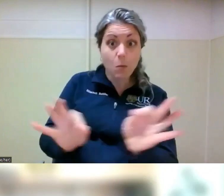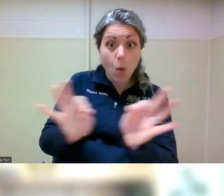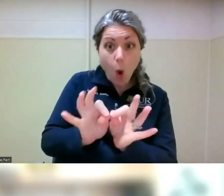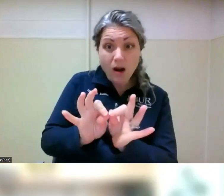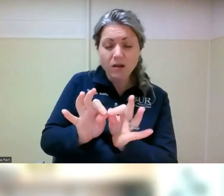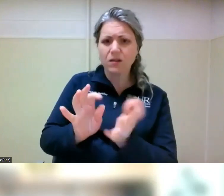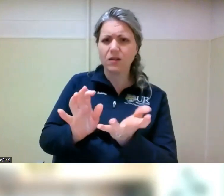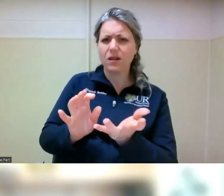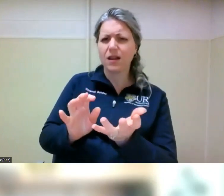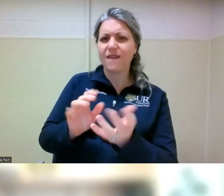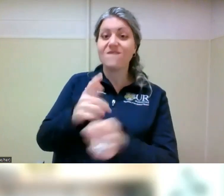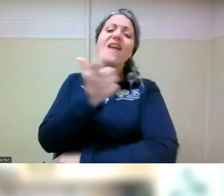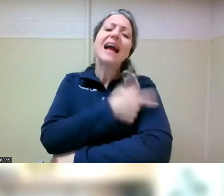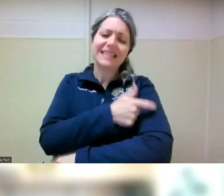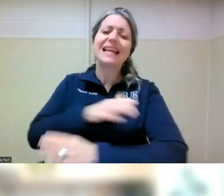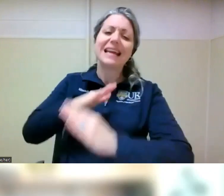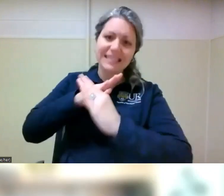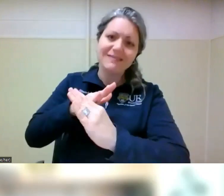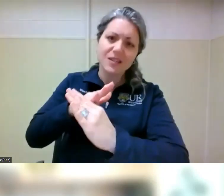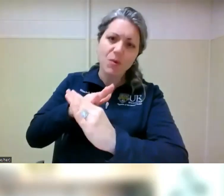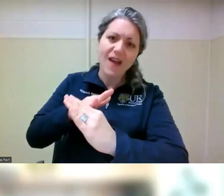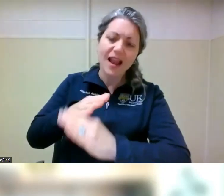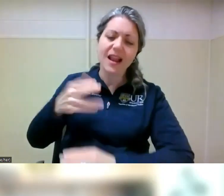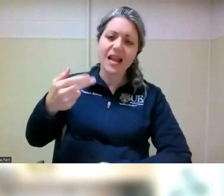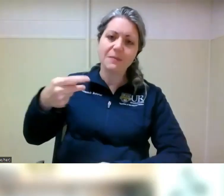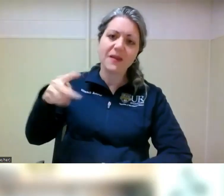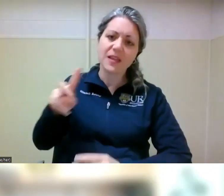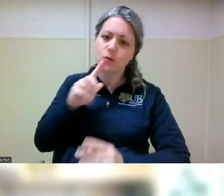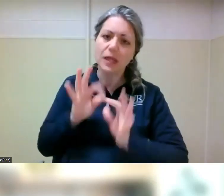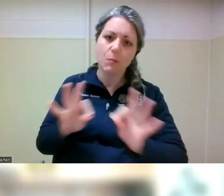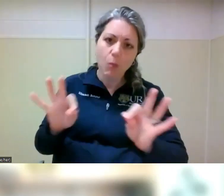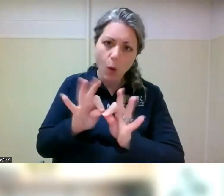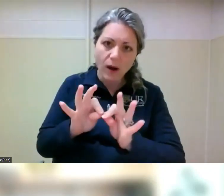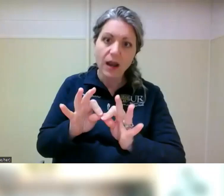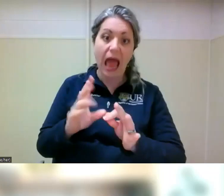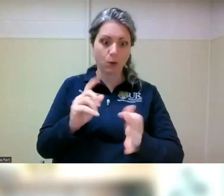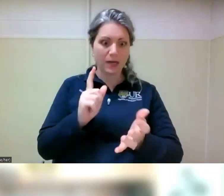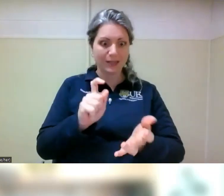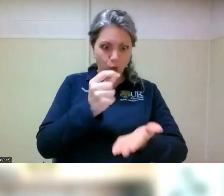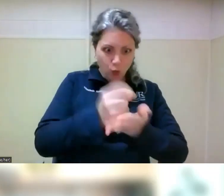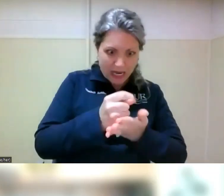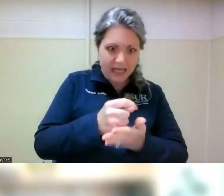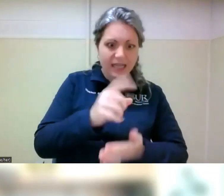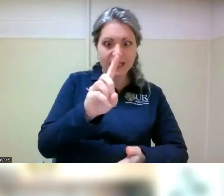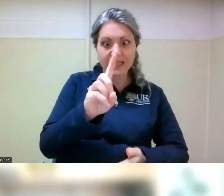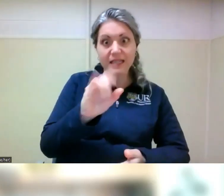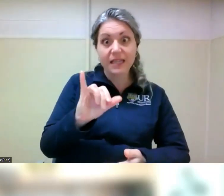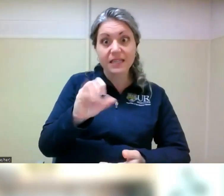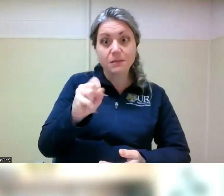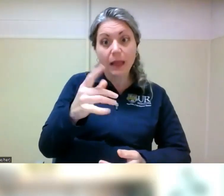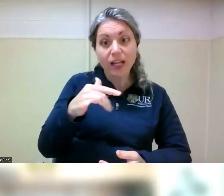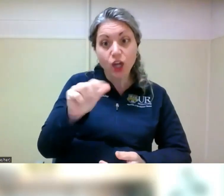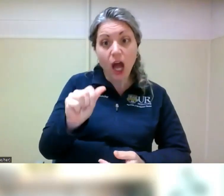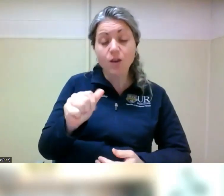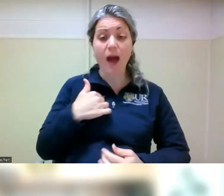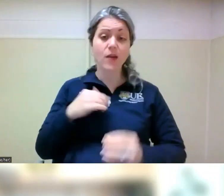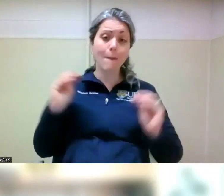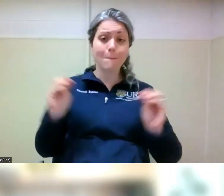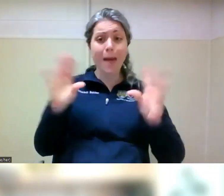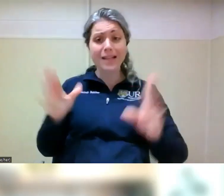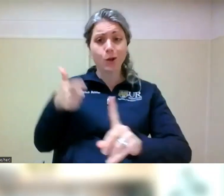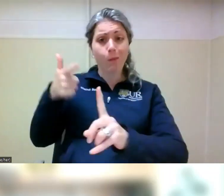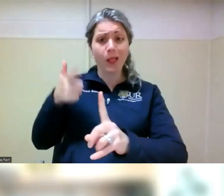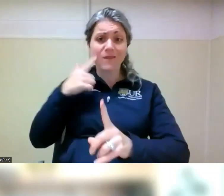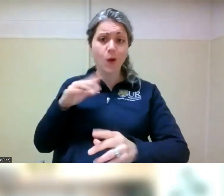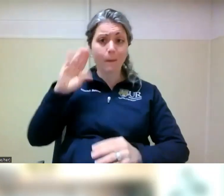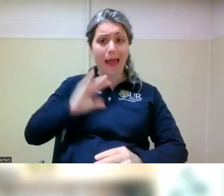but vaccinating against HPV is important, and why treating dysplasia is important. So do I have a magic bullet for men?